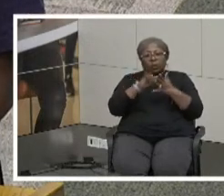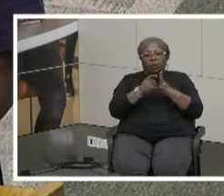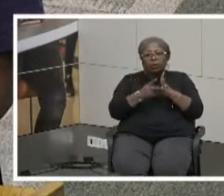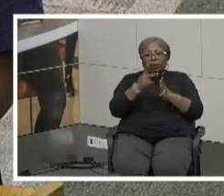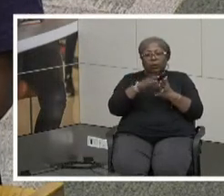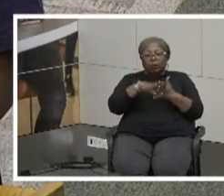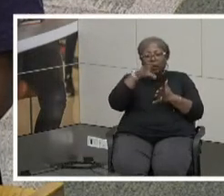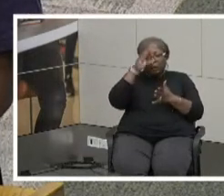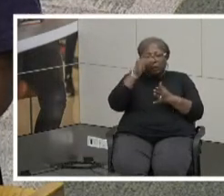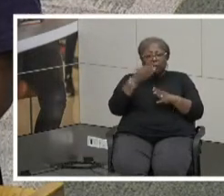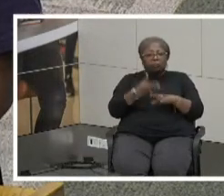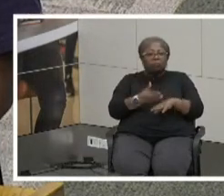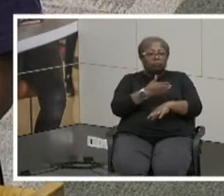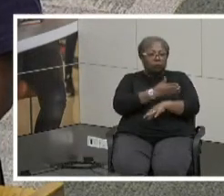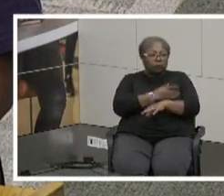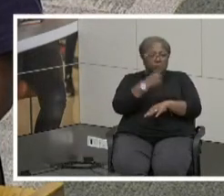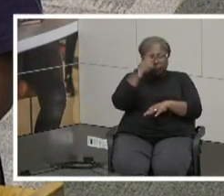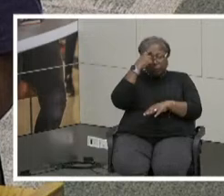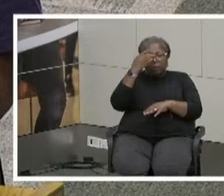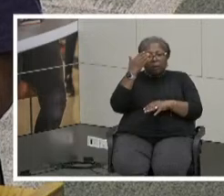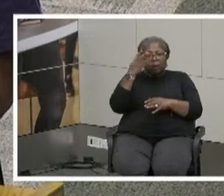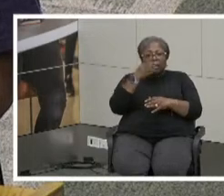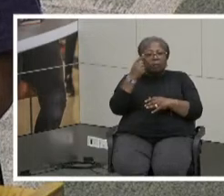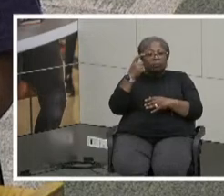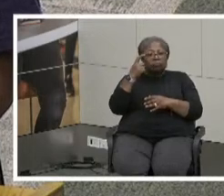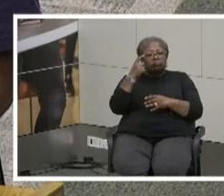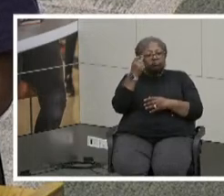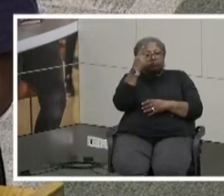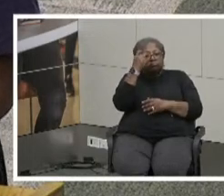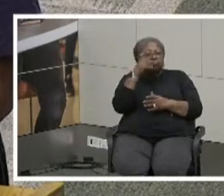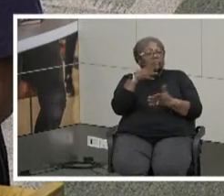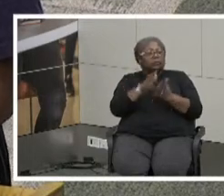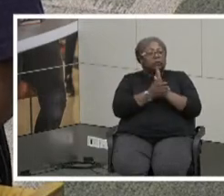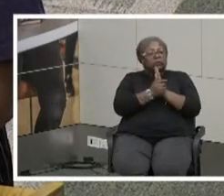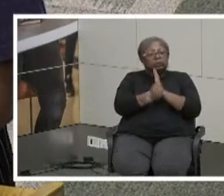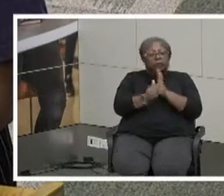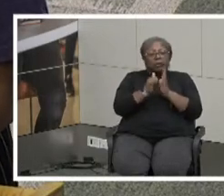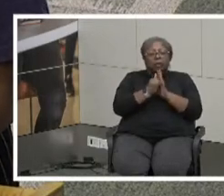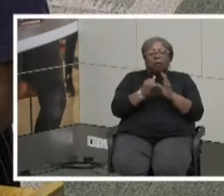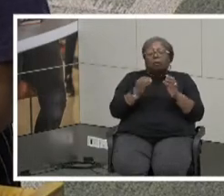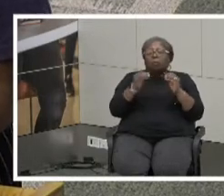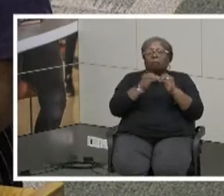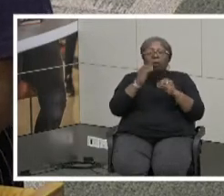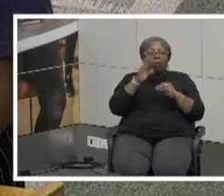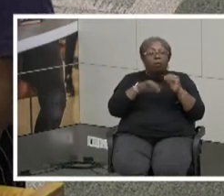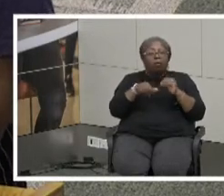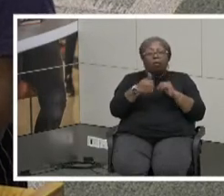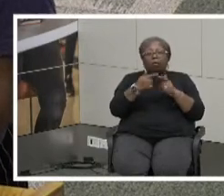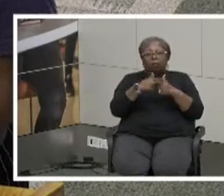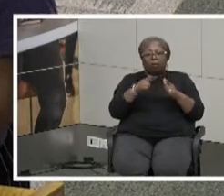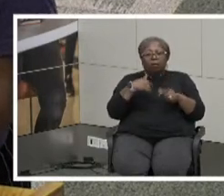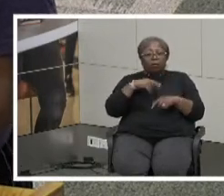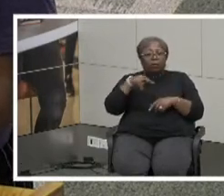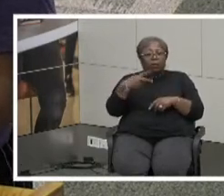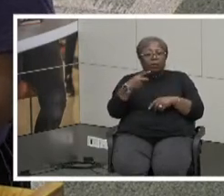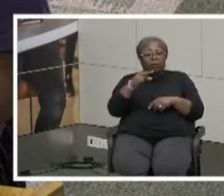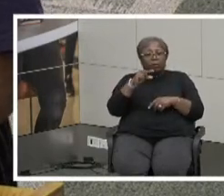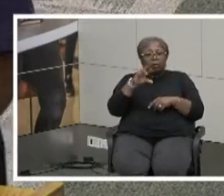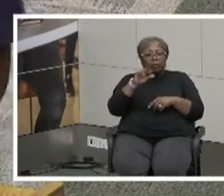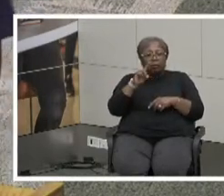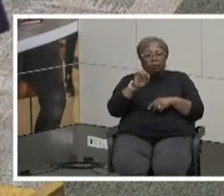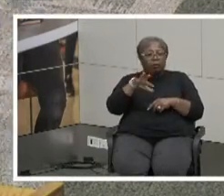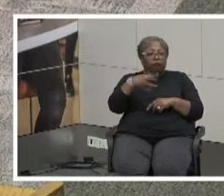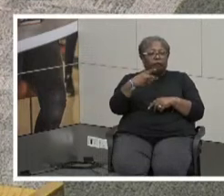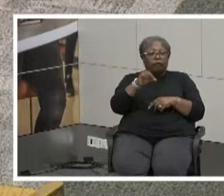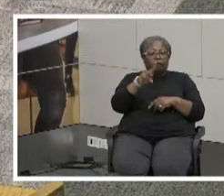language learning improves brain dexterity and cognitive skills benefits that extend past acquiring another language we have a second grader at Warden and a